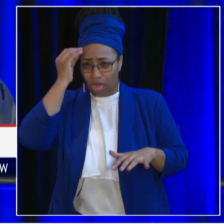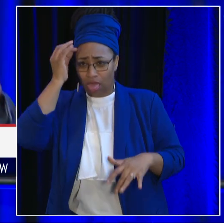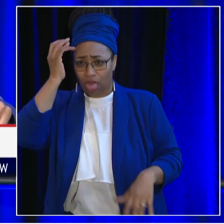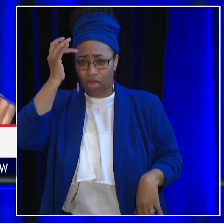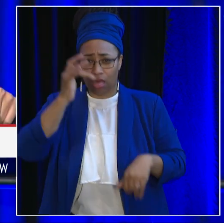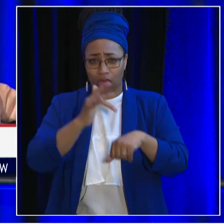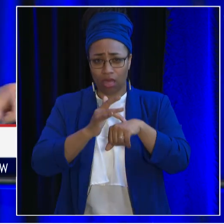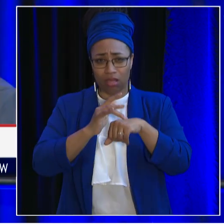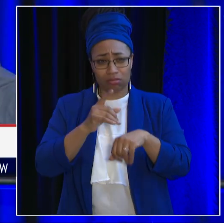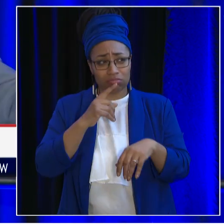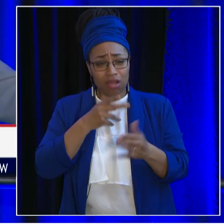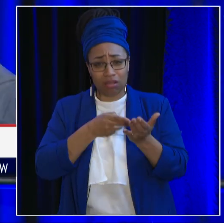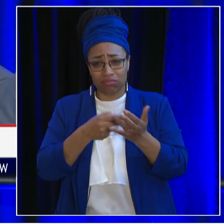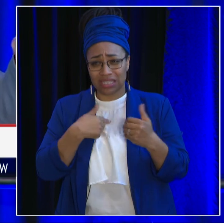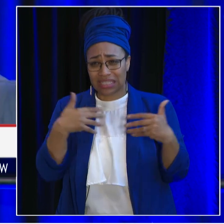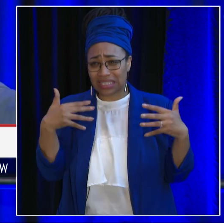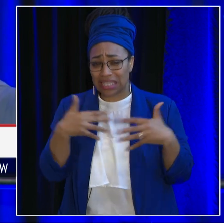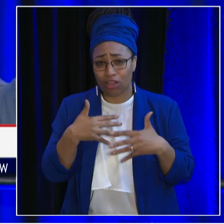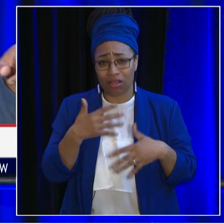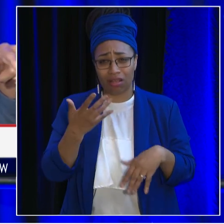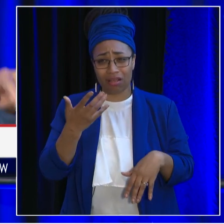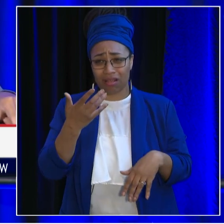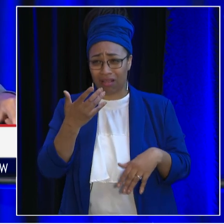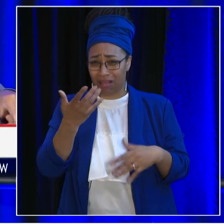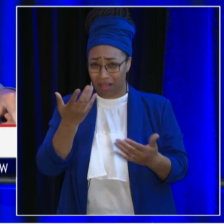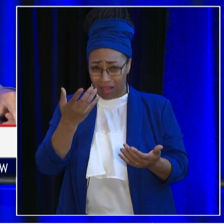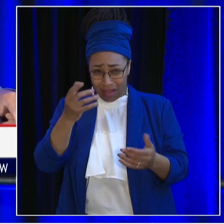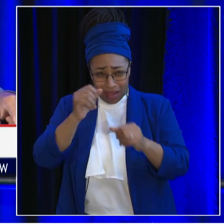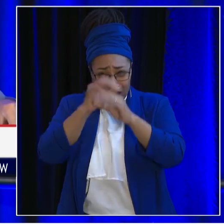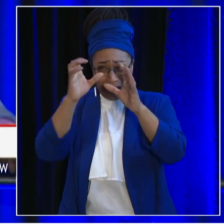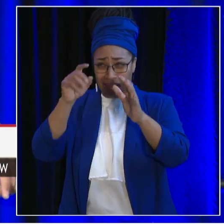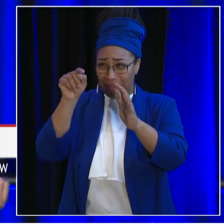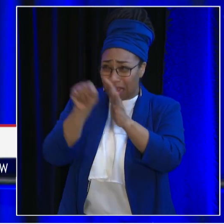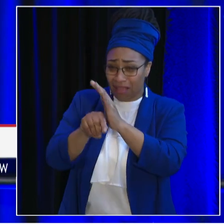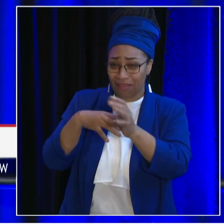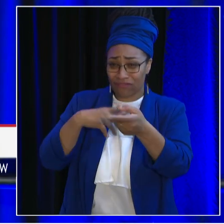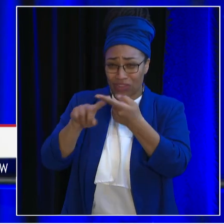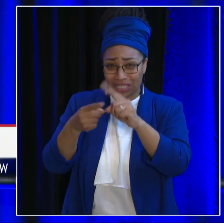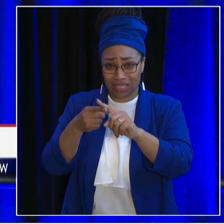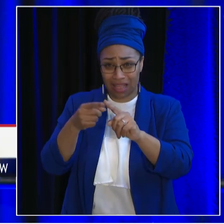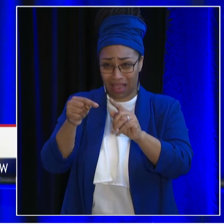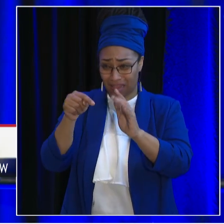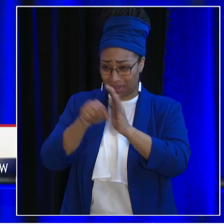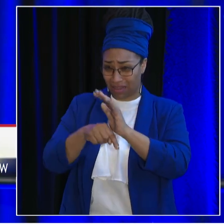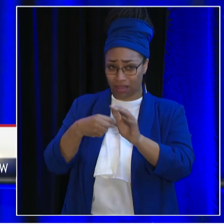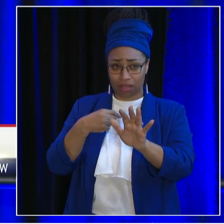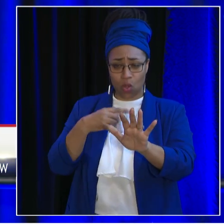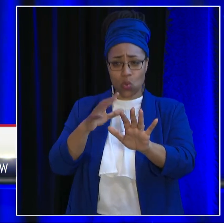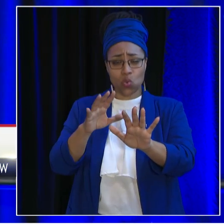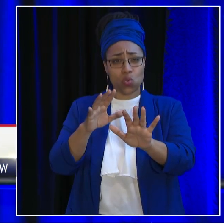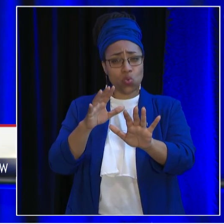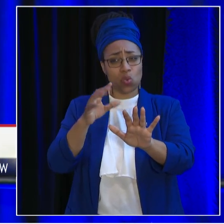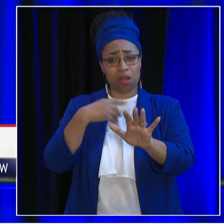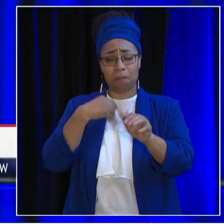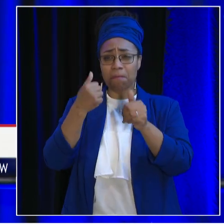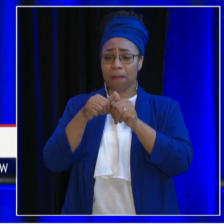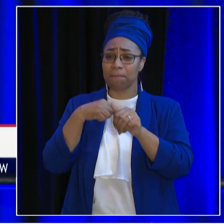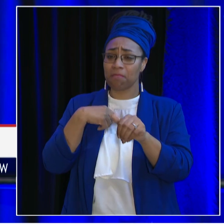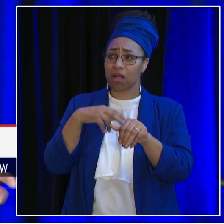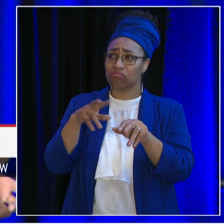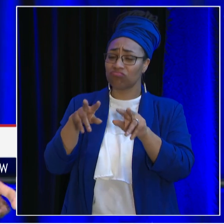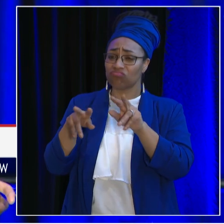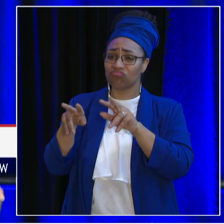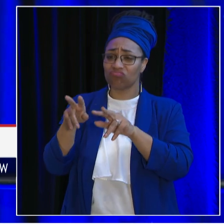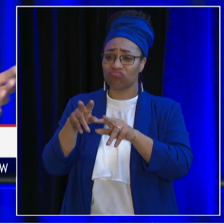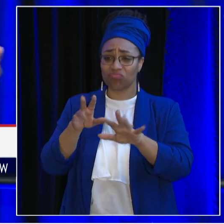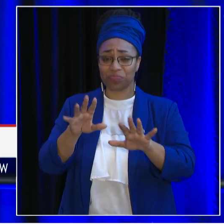into that theater and kill my friends, my family, and myself. And I remember chatting with my friends after the show that night and saying,